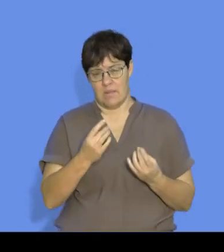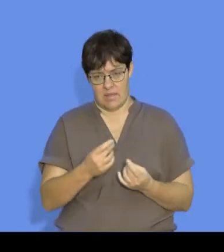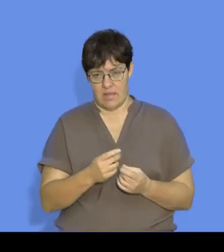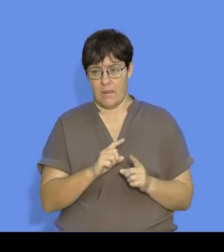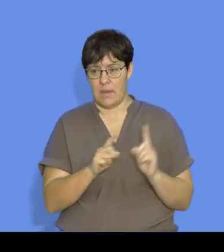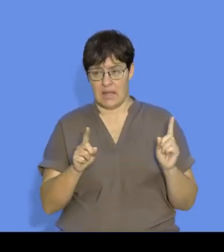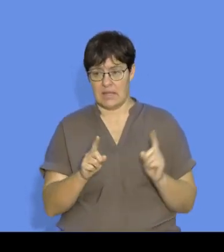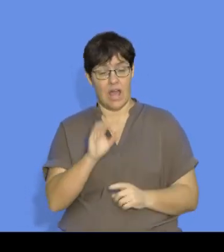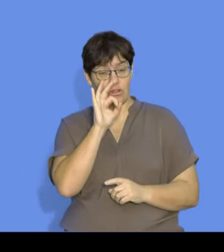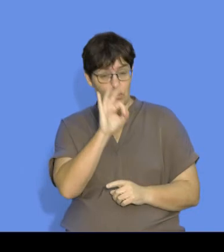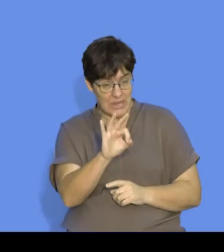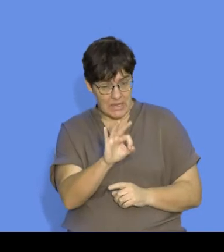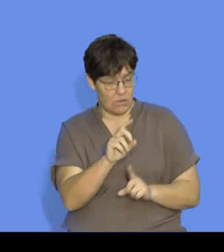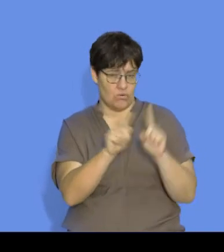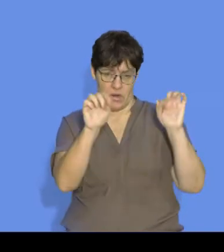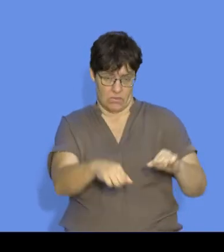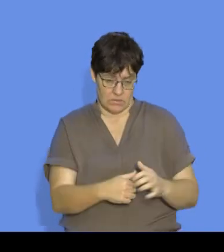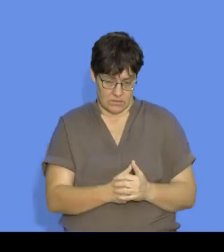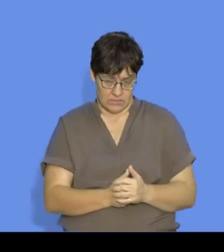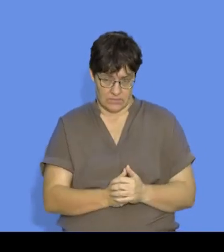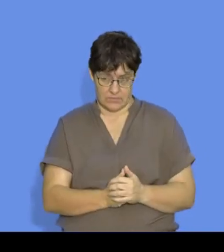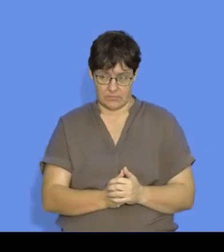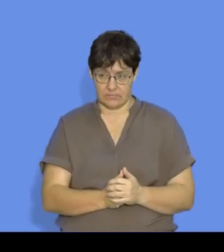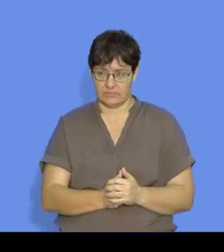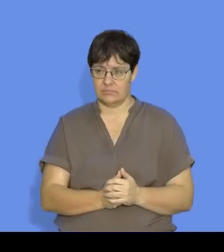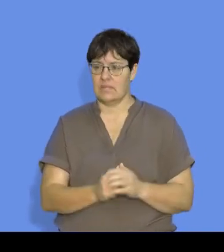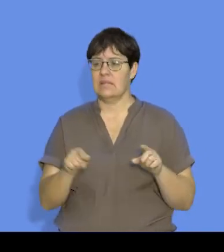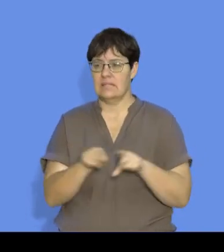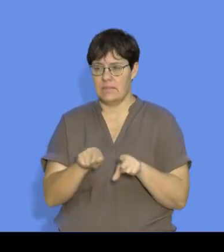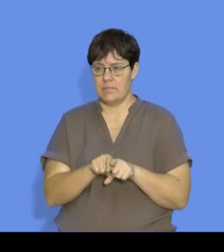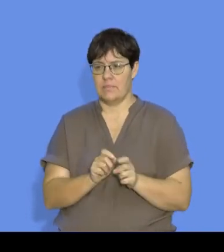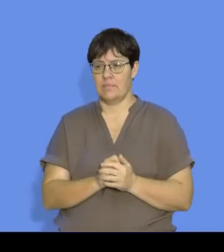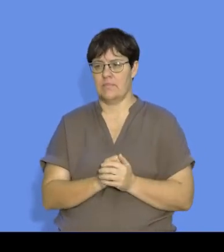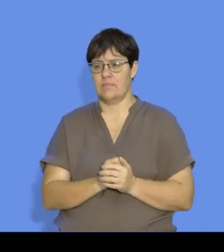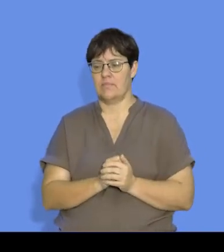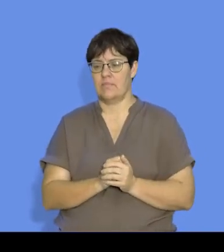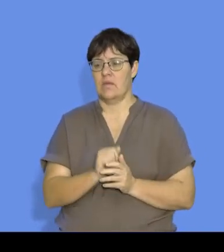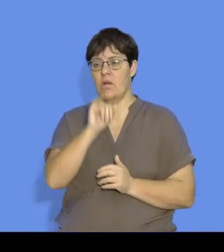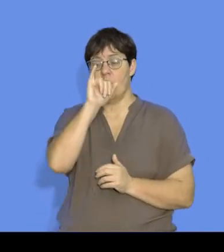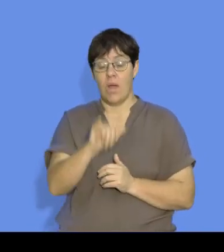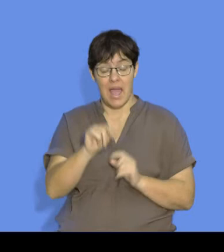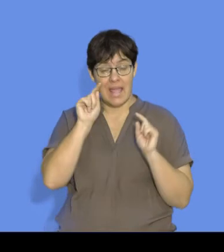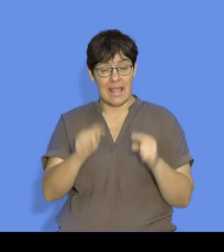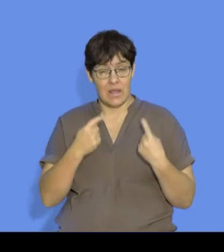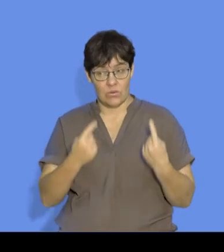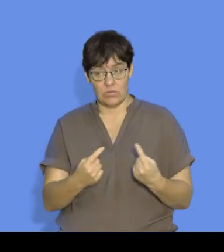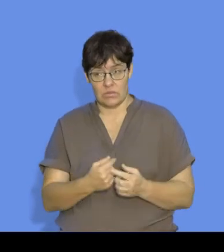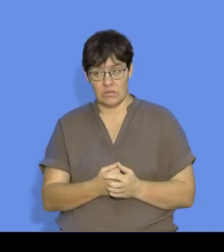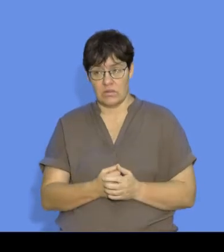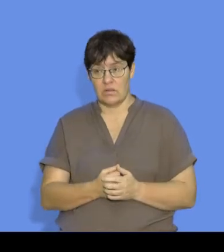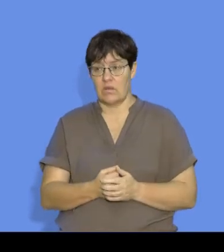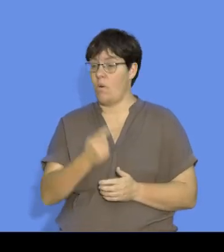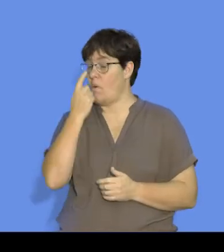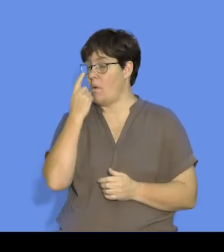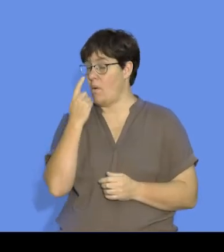numbers provided it is not equal to 3. Also the range, y cannot be the